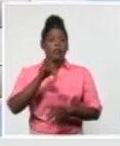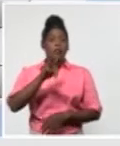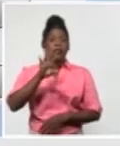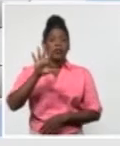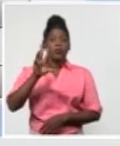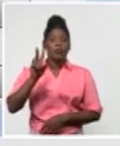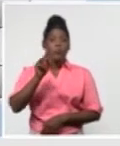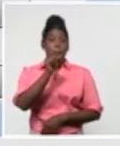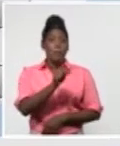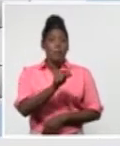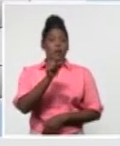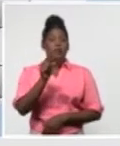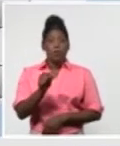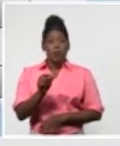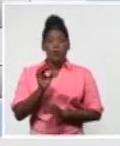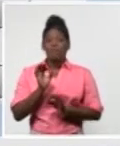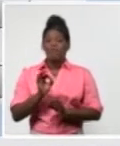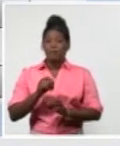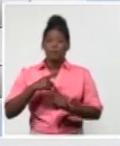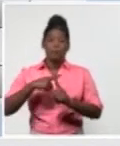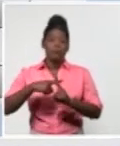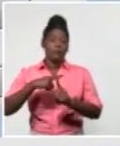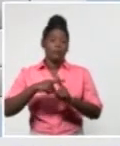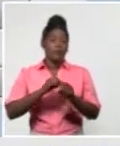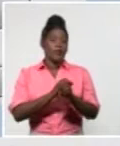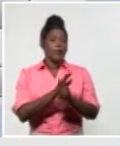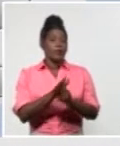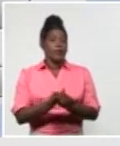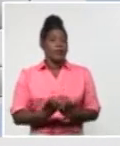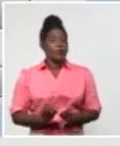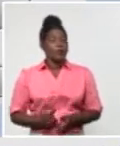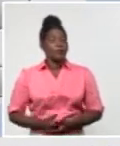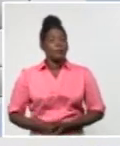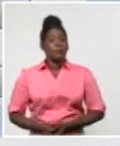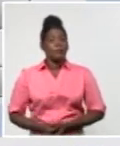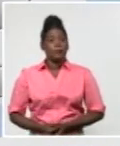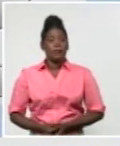173,352 new people were confirmed with COVID-19